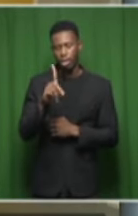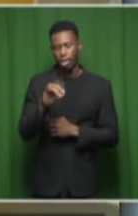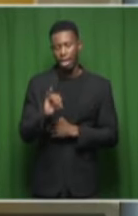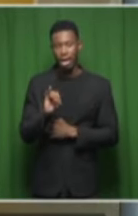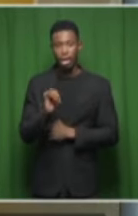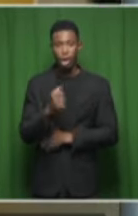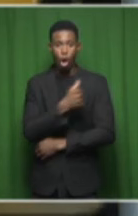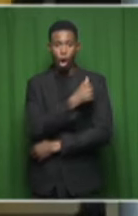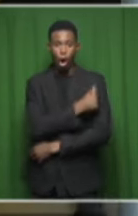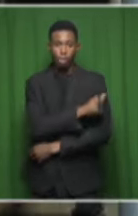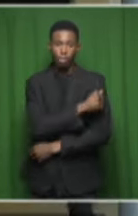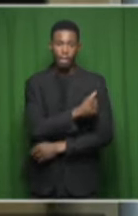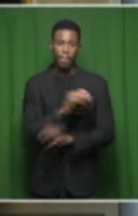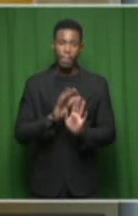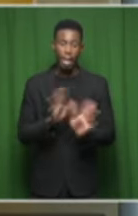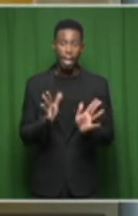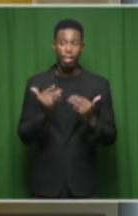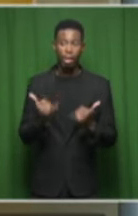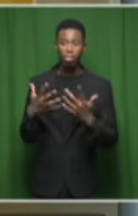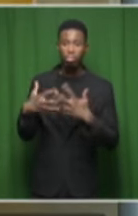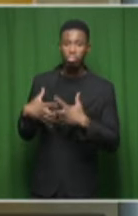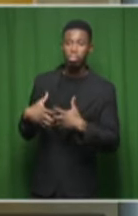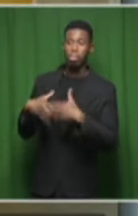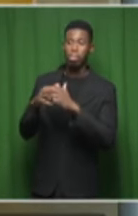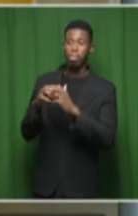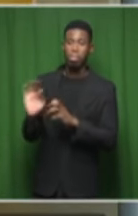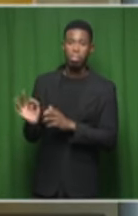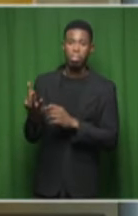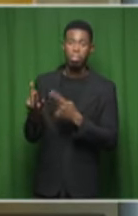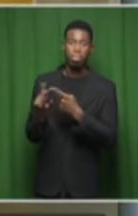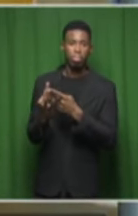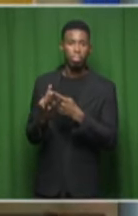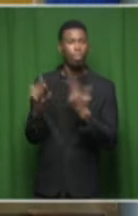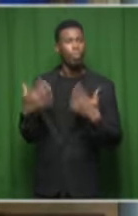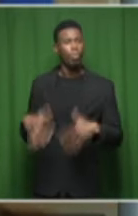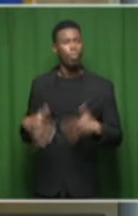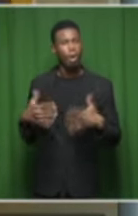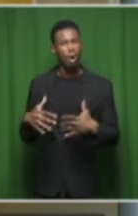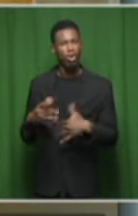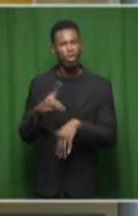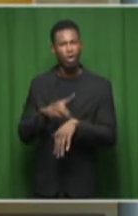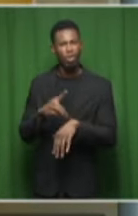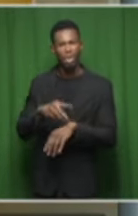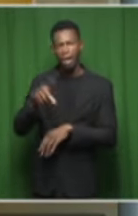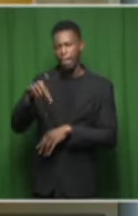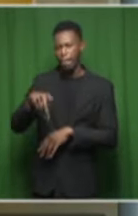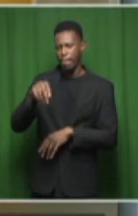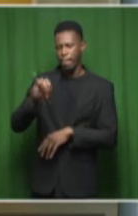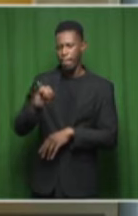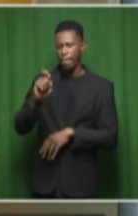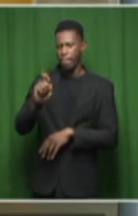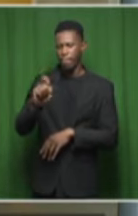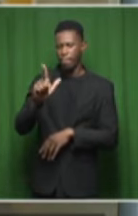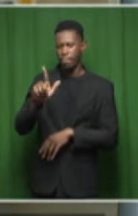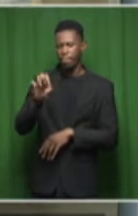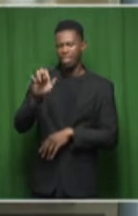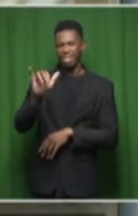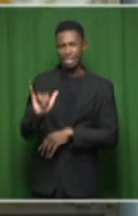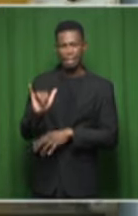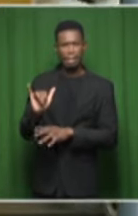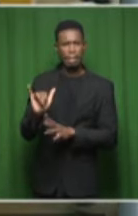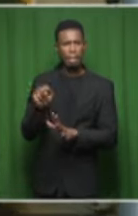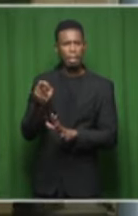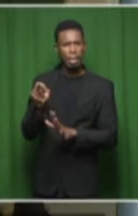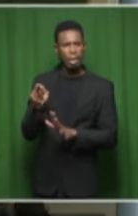facility is going to enable many communities, especially those who have specialized treatment, who need to go